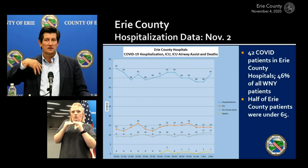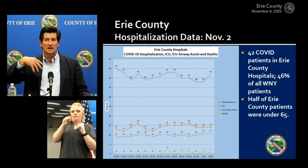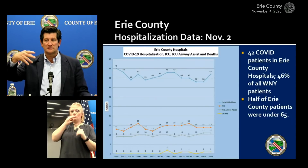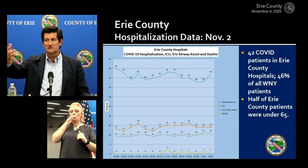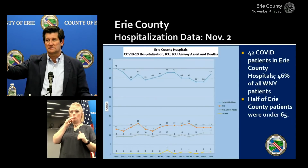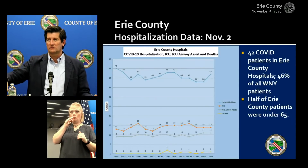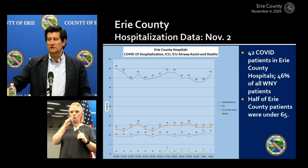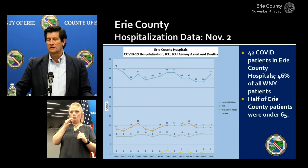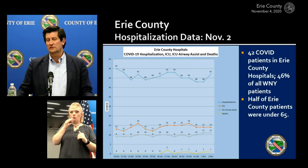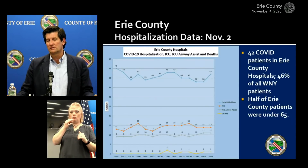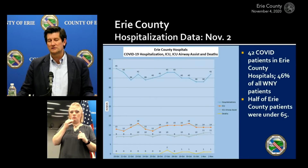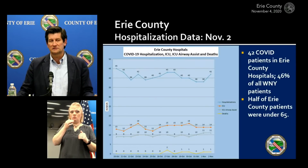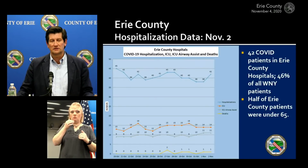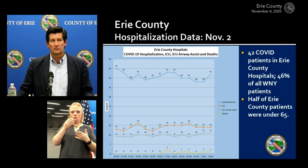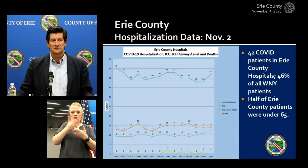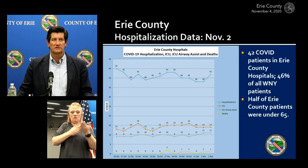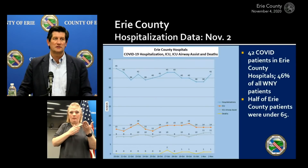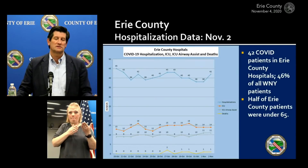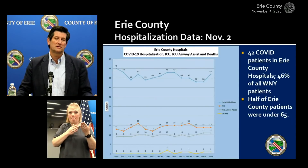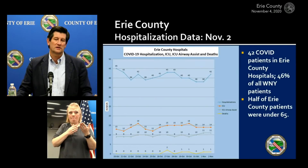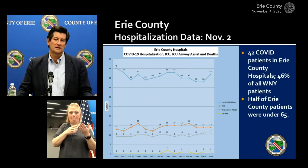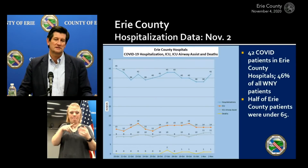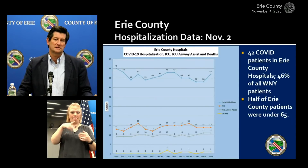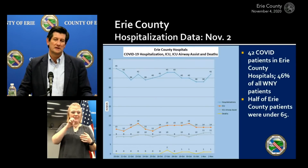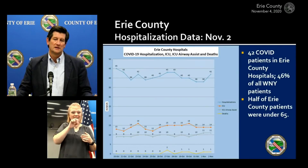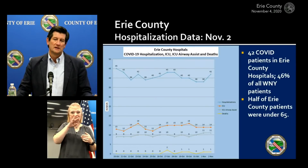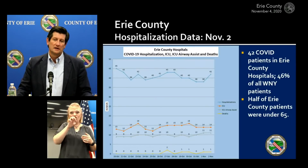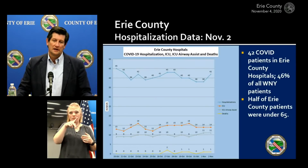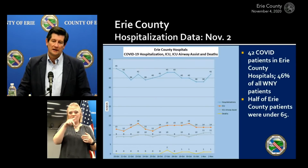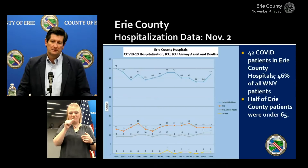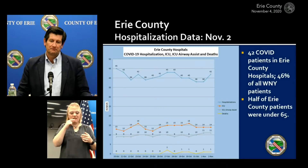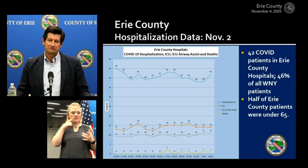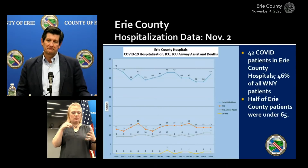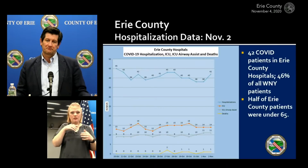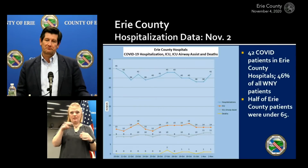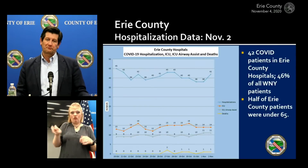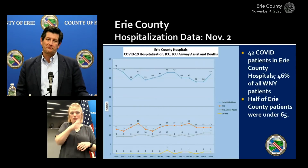getting their cases. Some of the other areas, Erie, Pennsylvania was getting their cases.